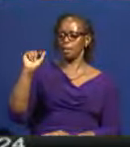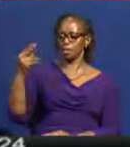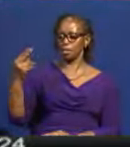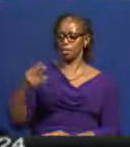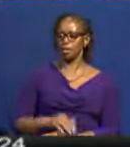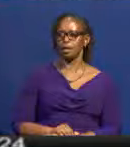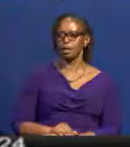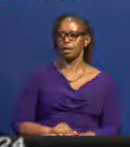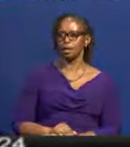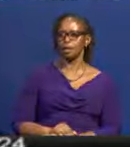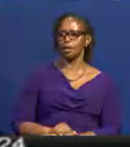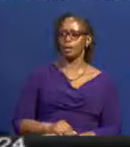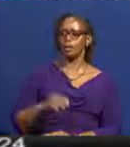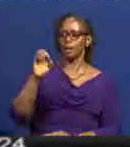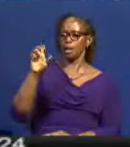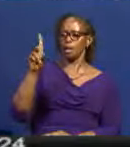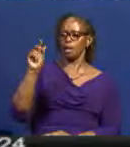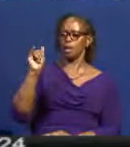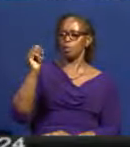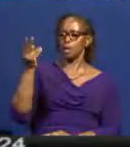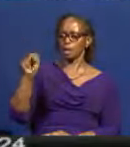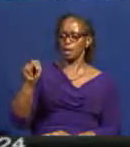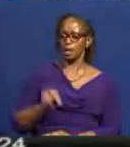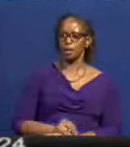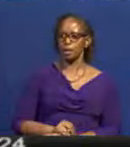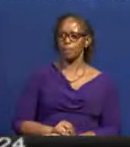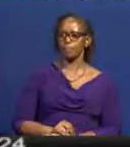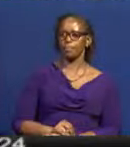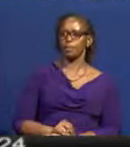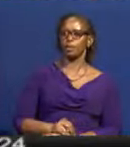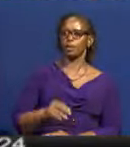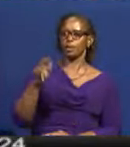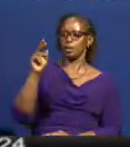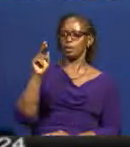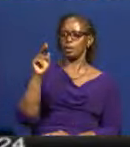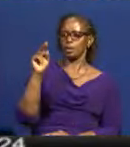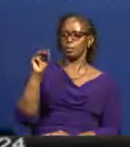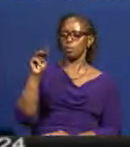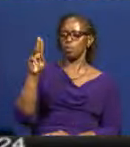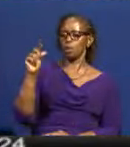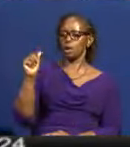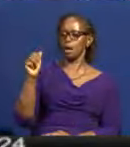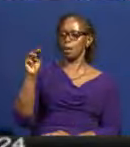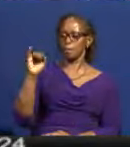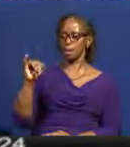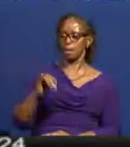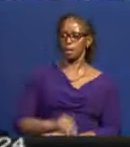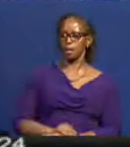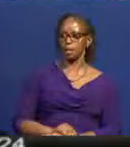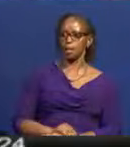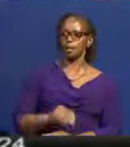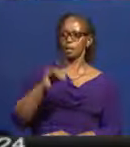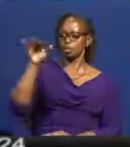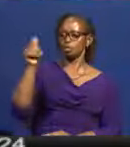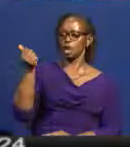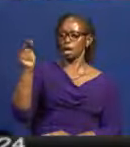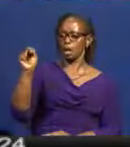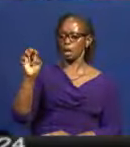Kairemia. Edwin Mugo Gishoke. Rindikiri Mugambi. Jane